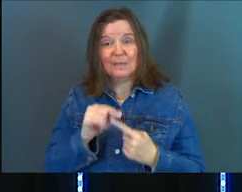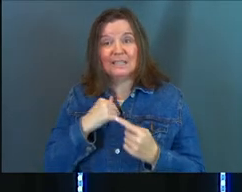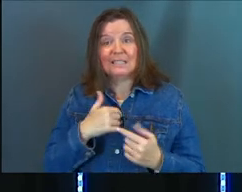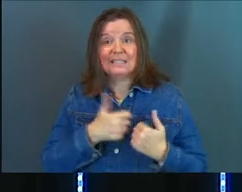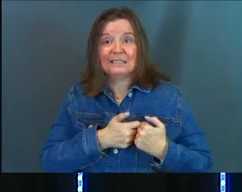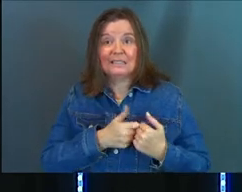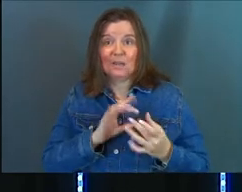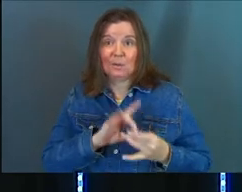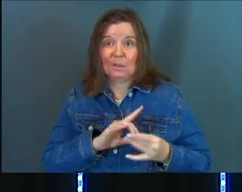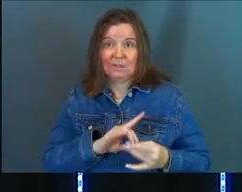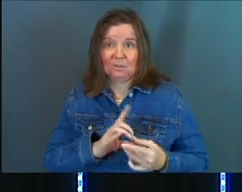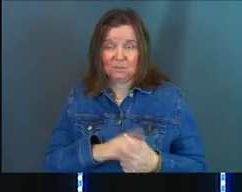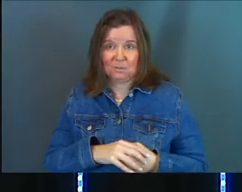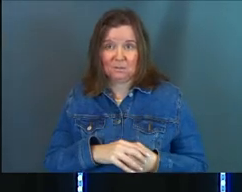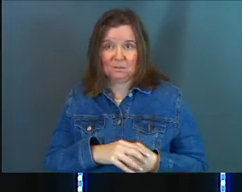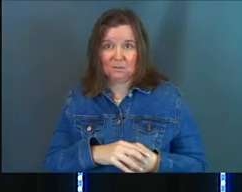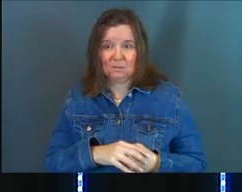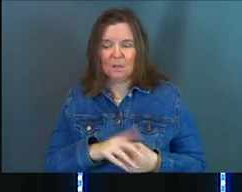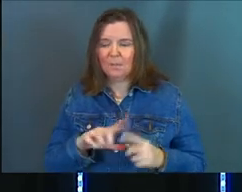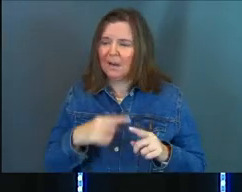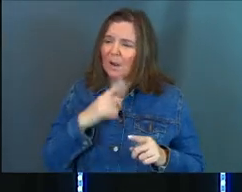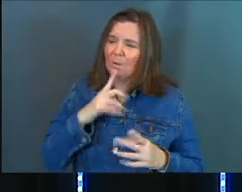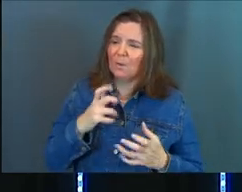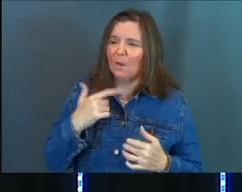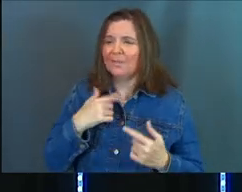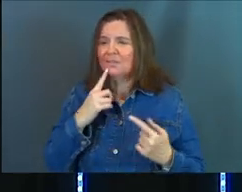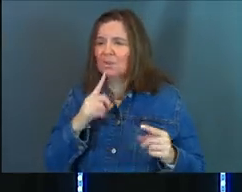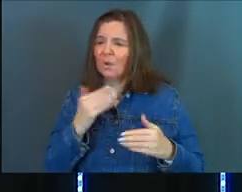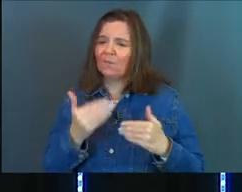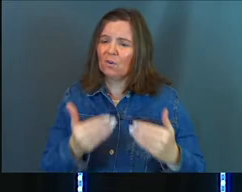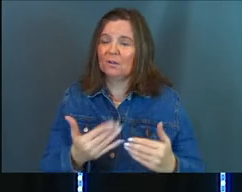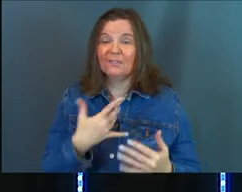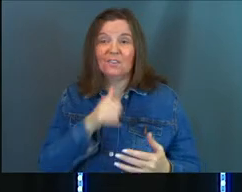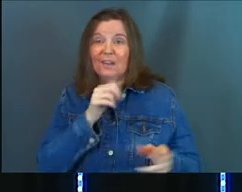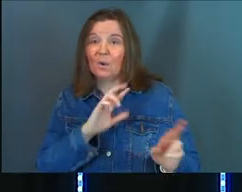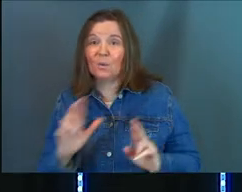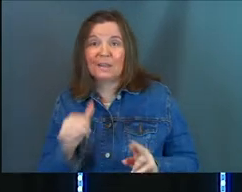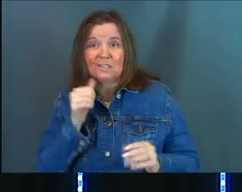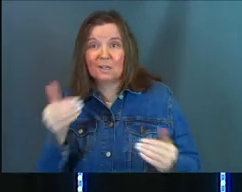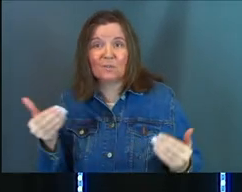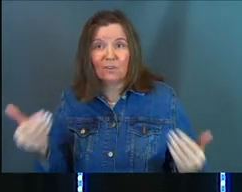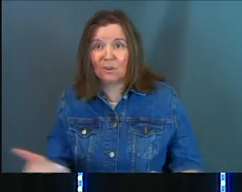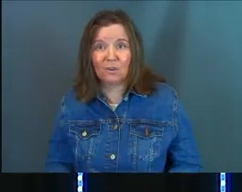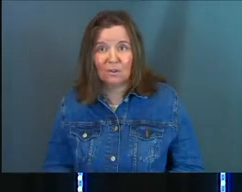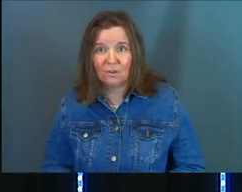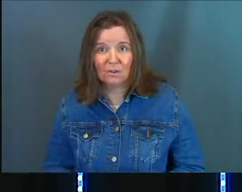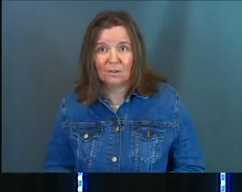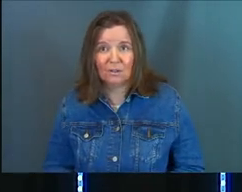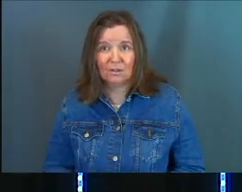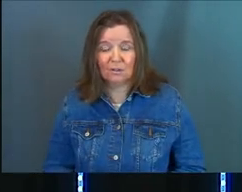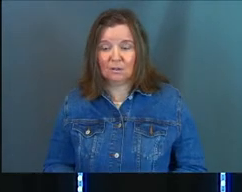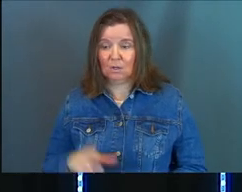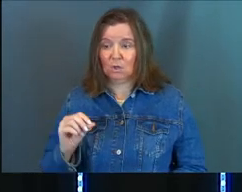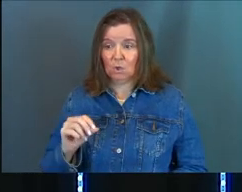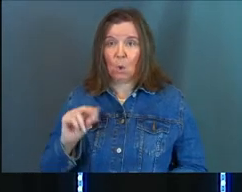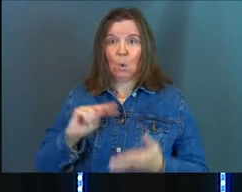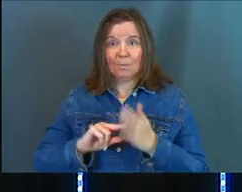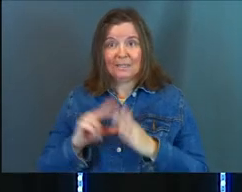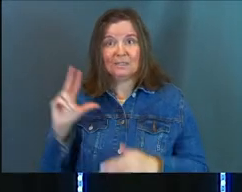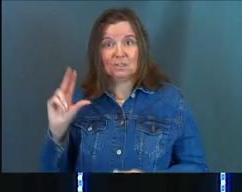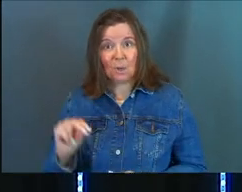Especially in dating relationships. But I really want this thing to go further. If you're not ready, it doesn't go further. No means